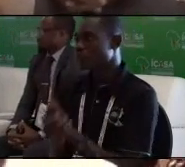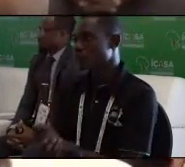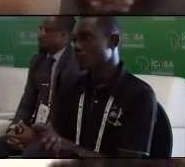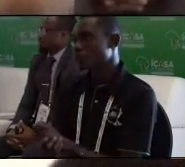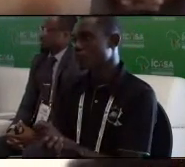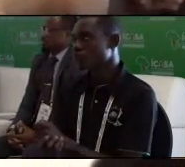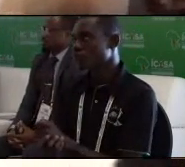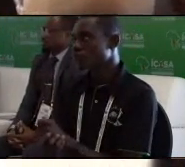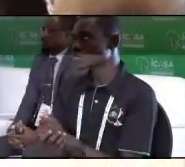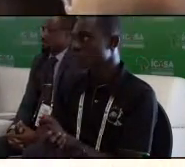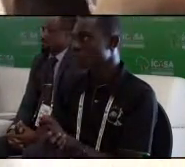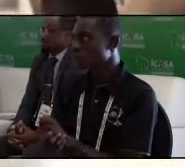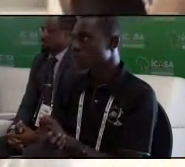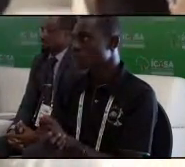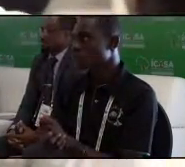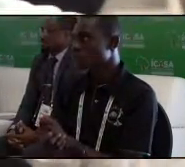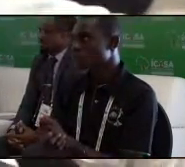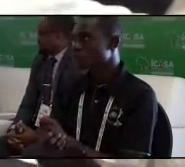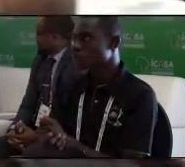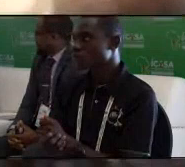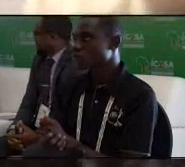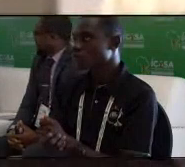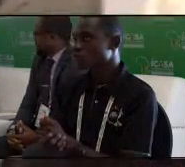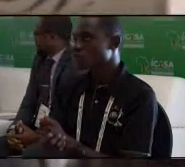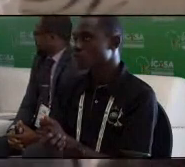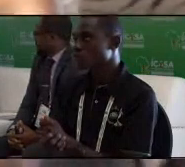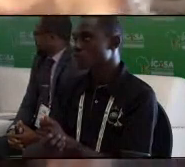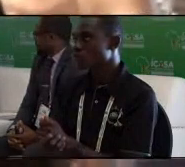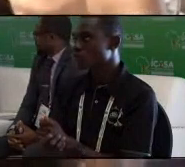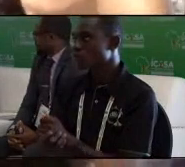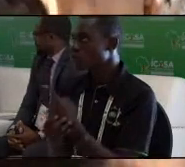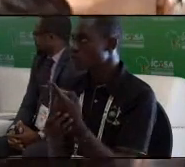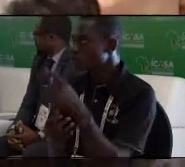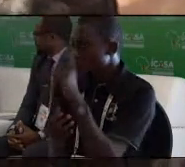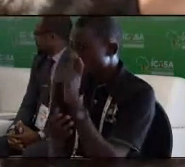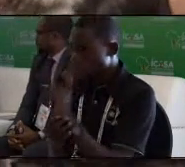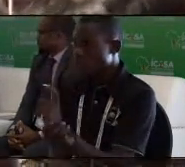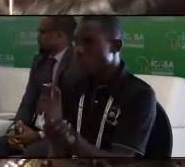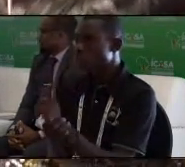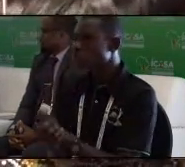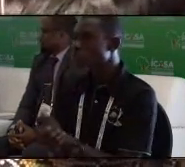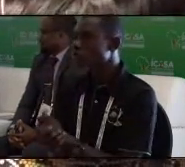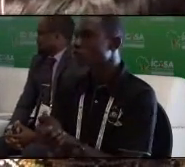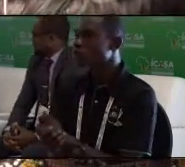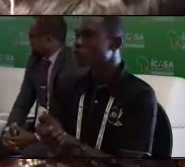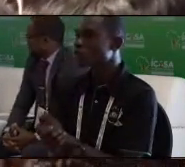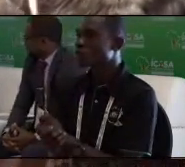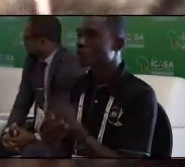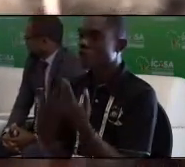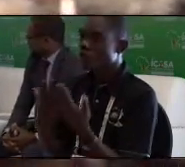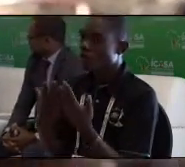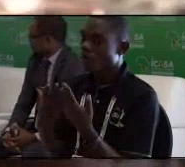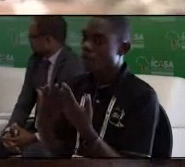Okay, thank you so much. My first question actually goes to, from the policy perspective